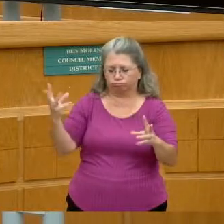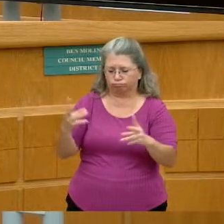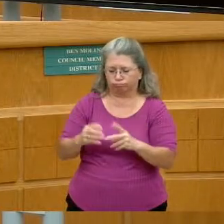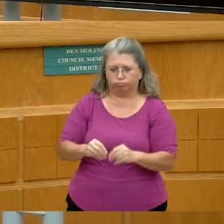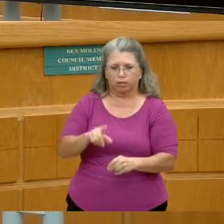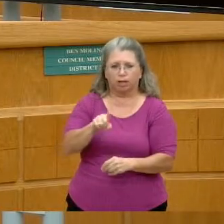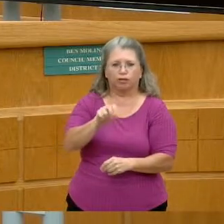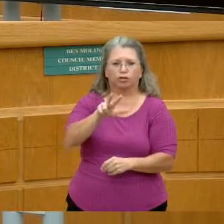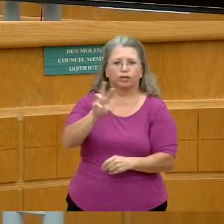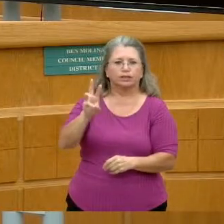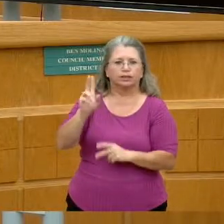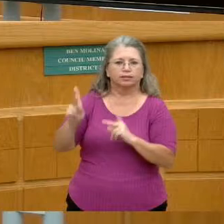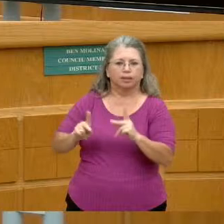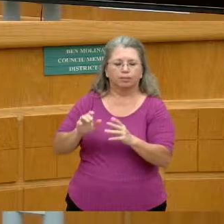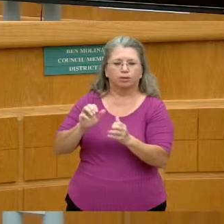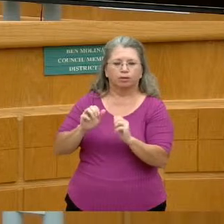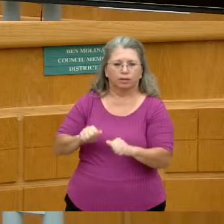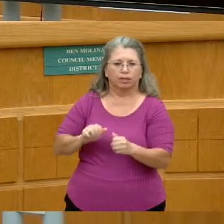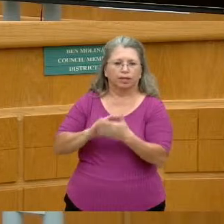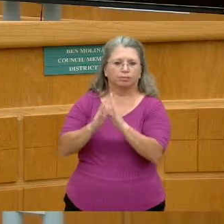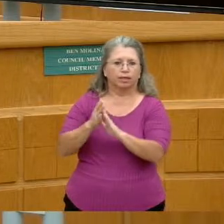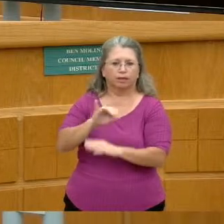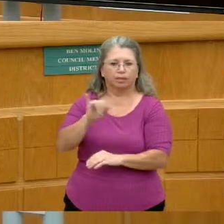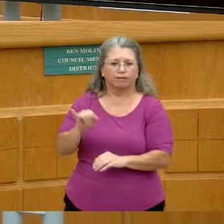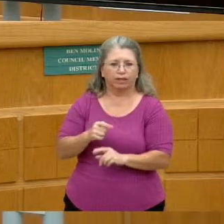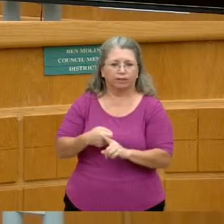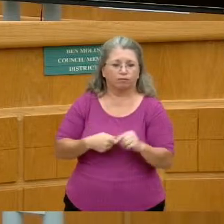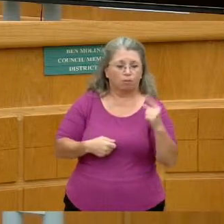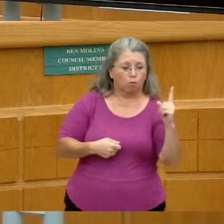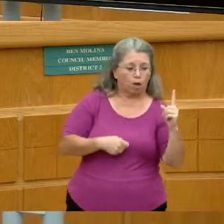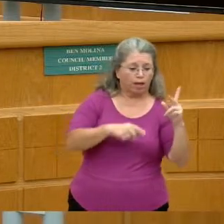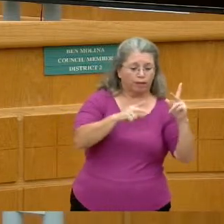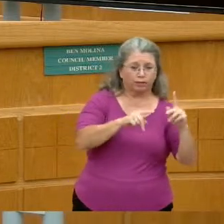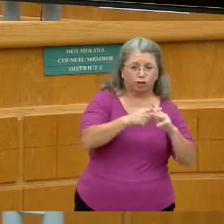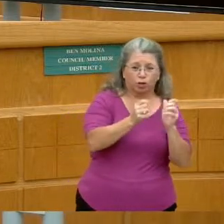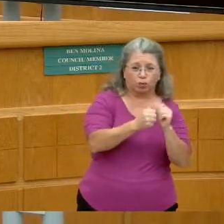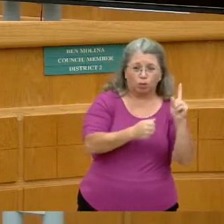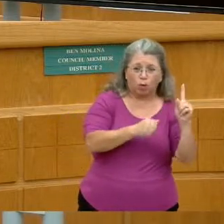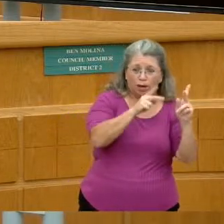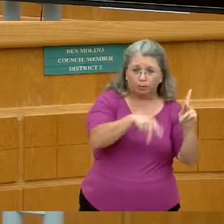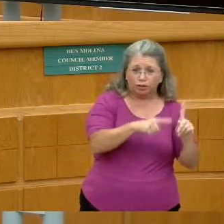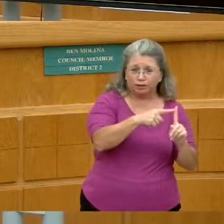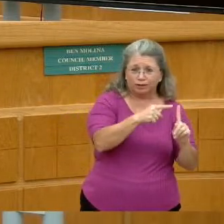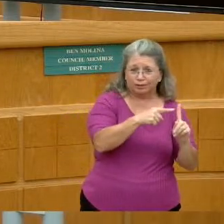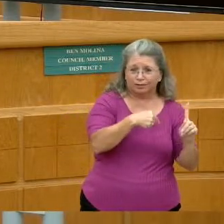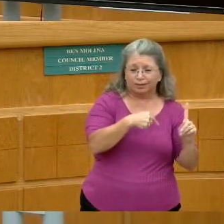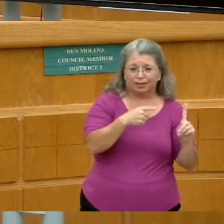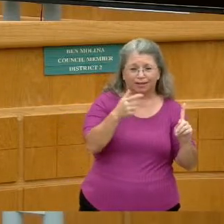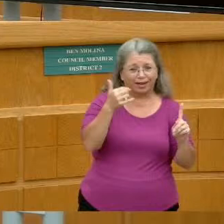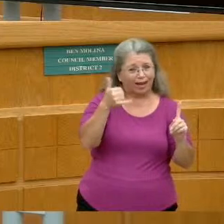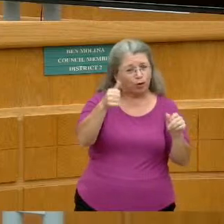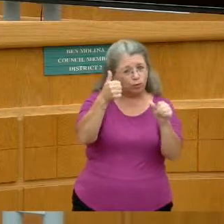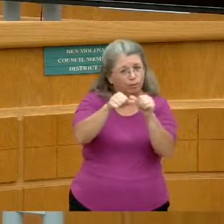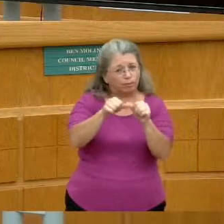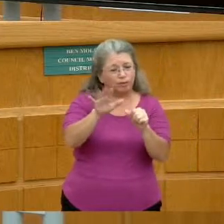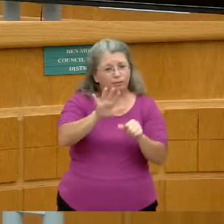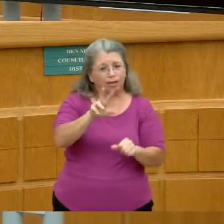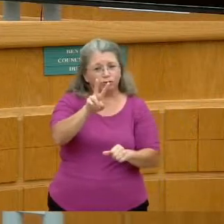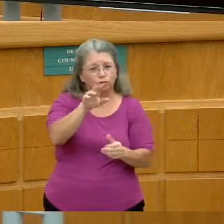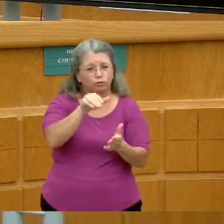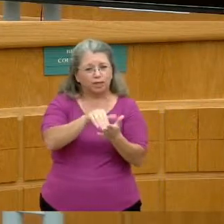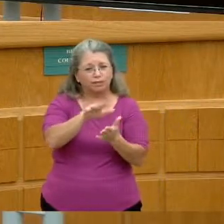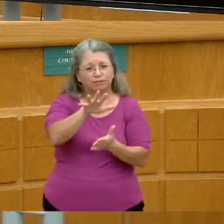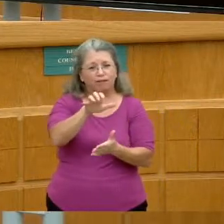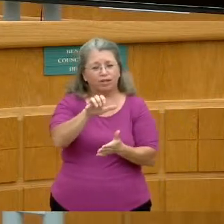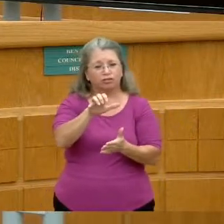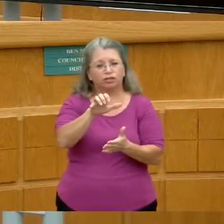infected in 1 month from one person that's positive. I want to remind you that there was about 2,500 active cases of